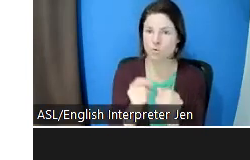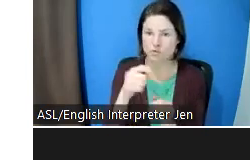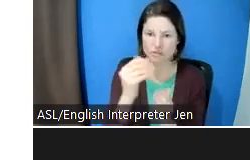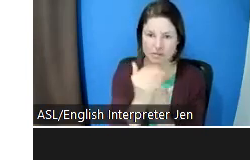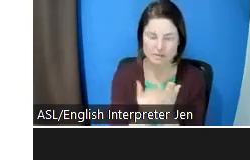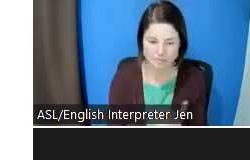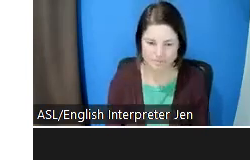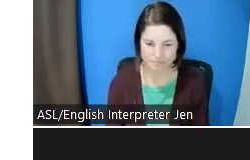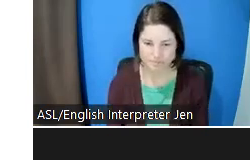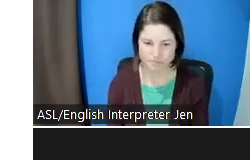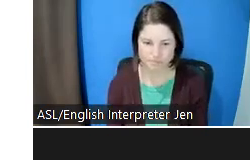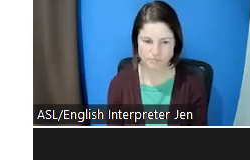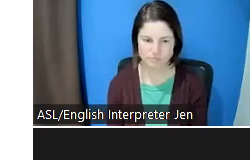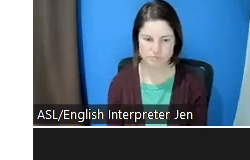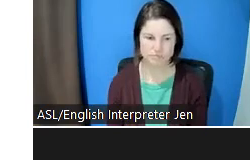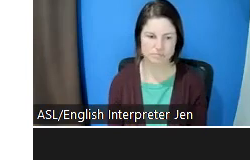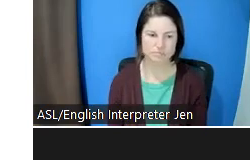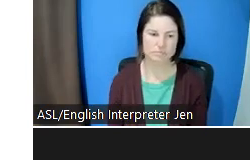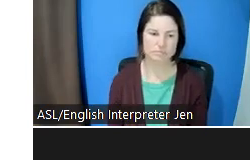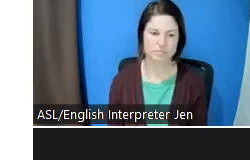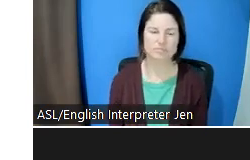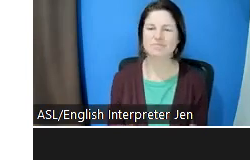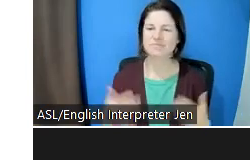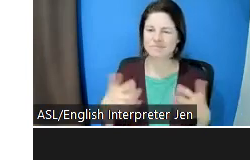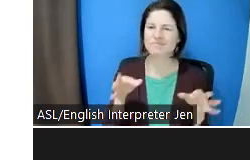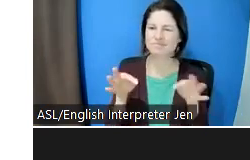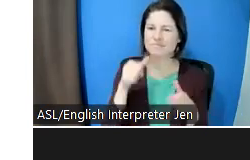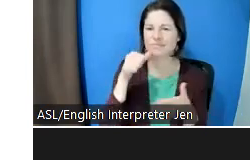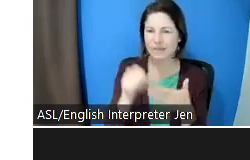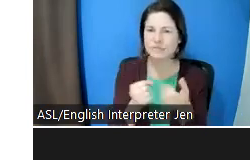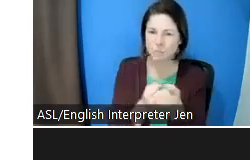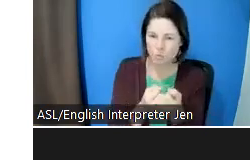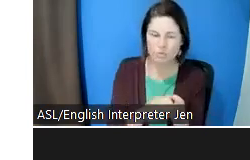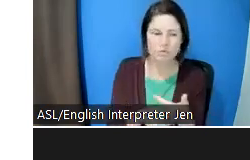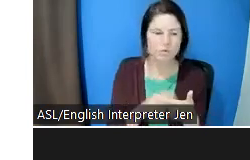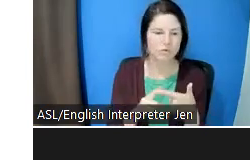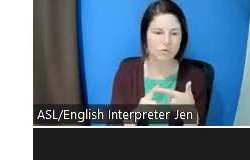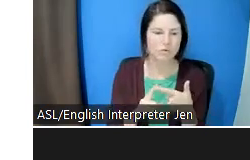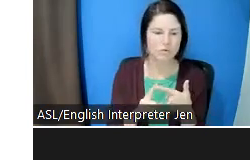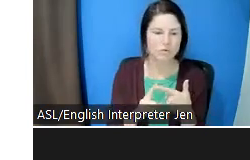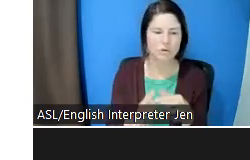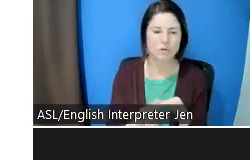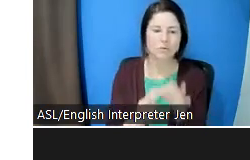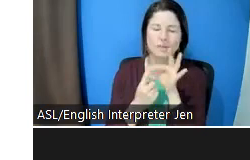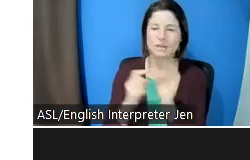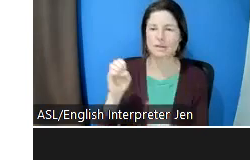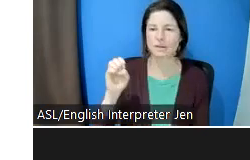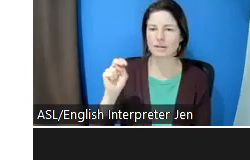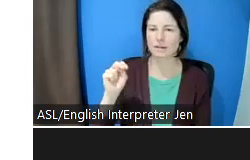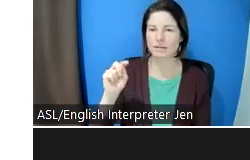letters of support, which we mentioned, in a unique entity identifier, which is part